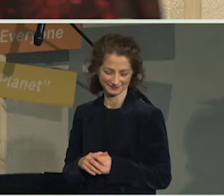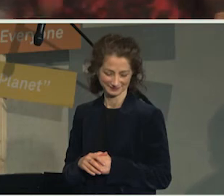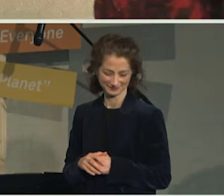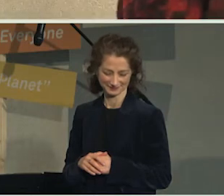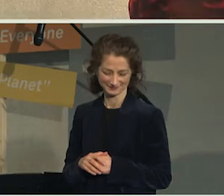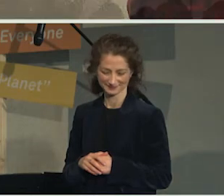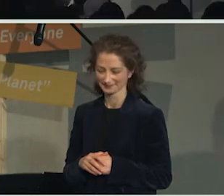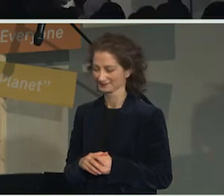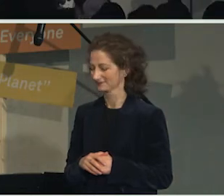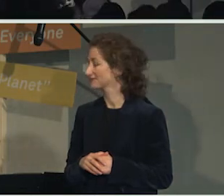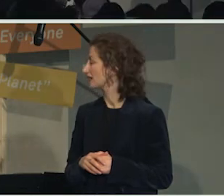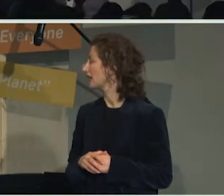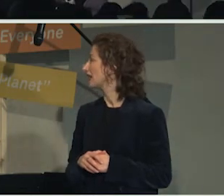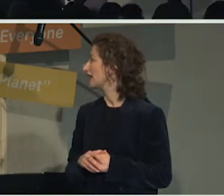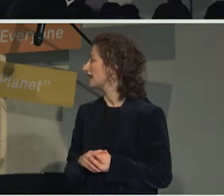Almost died on the stage.